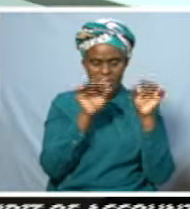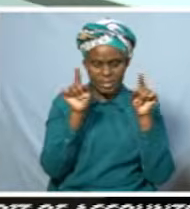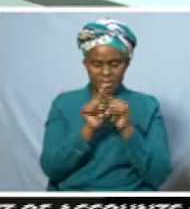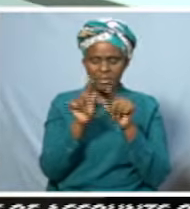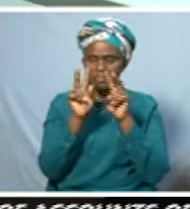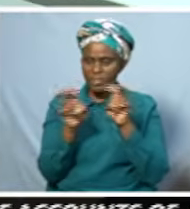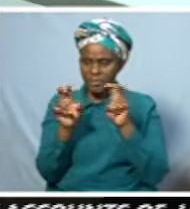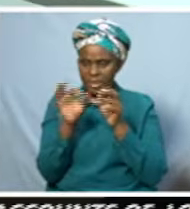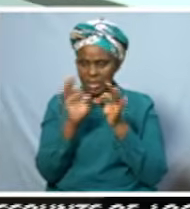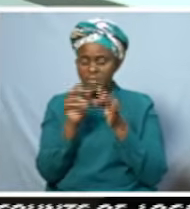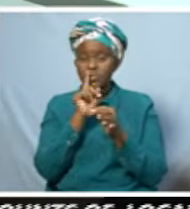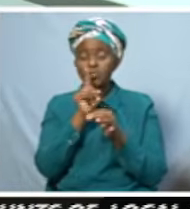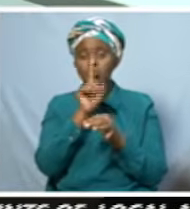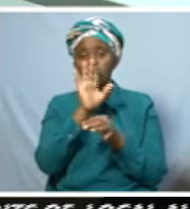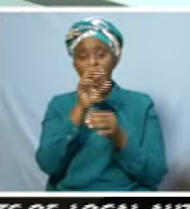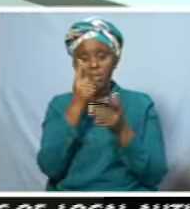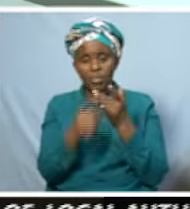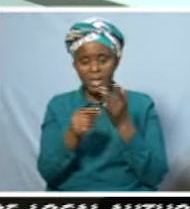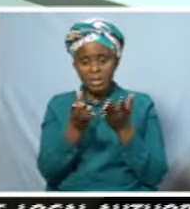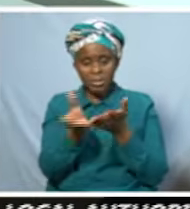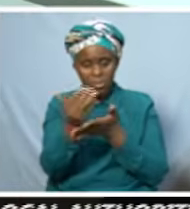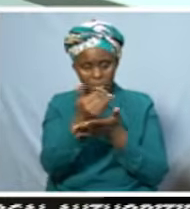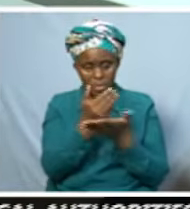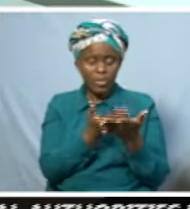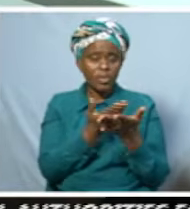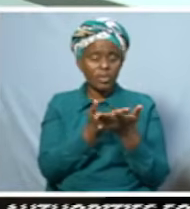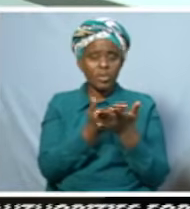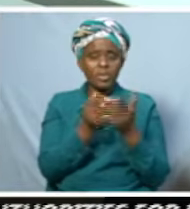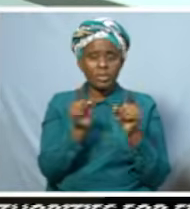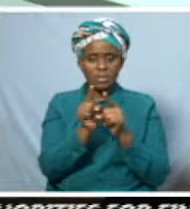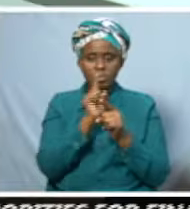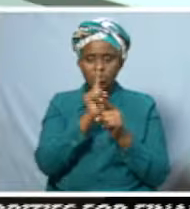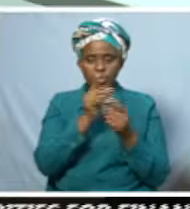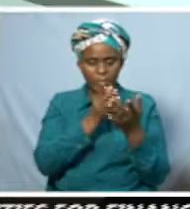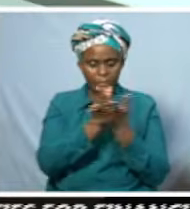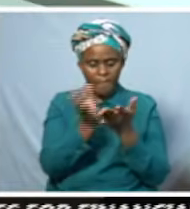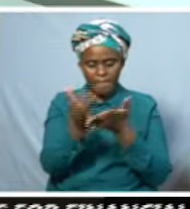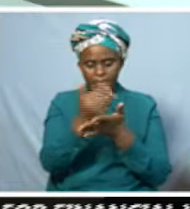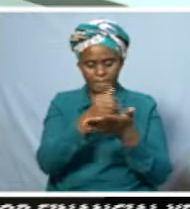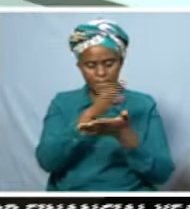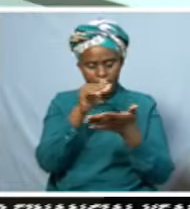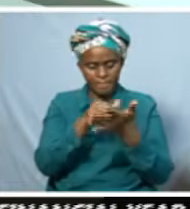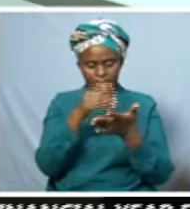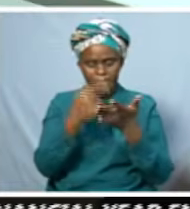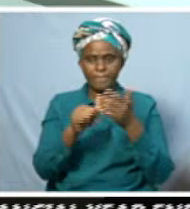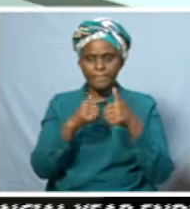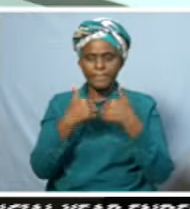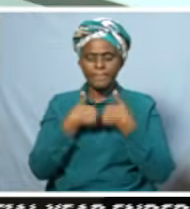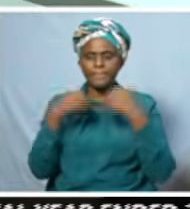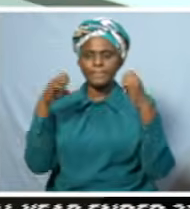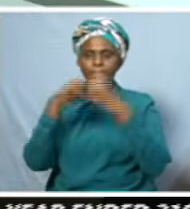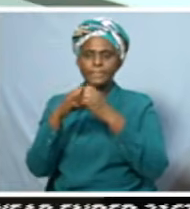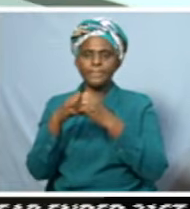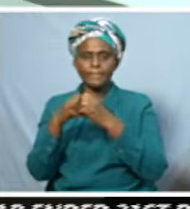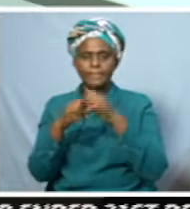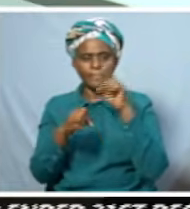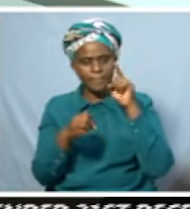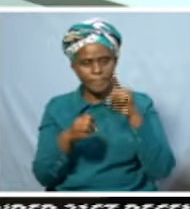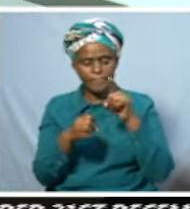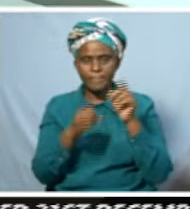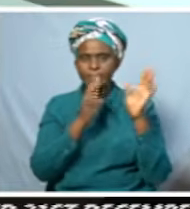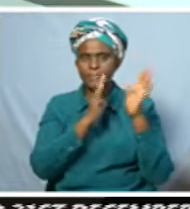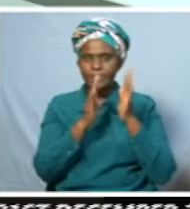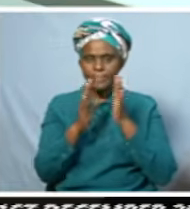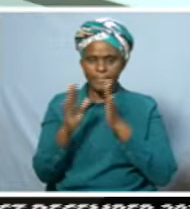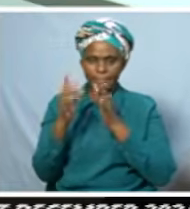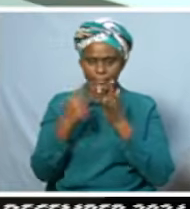verify if truly what was collected at the collection center is what we have actually banked. So that is the system that